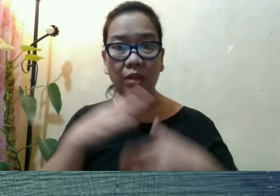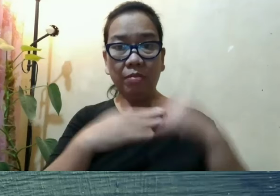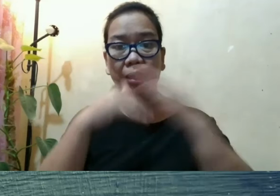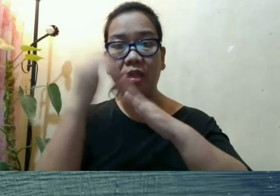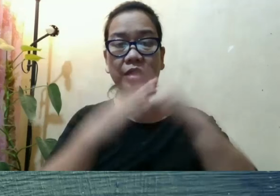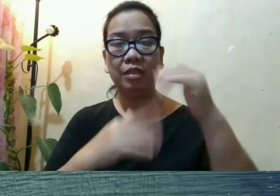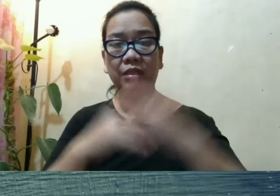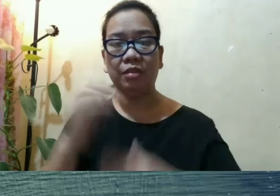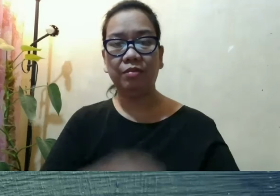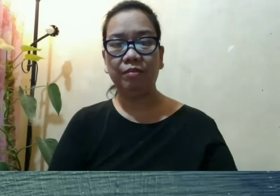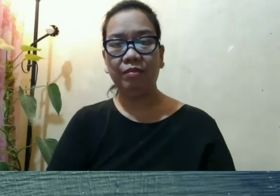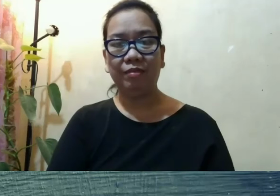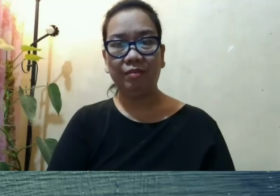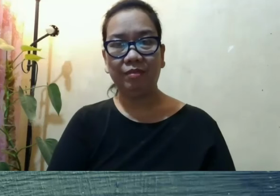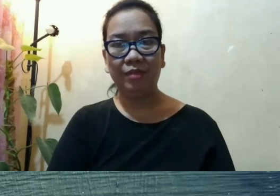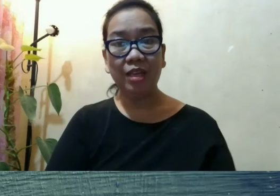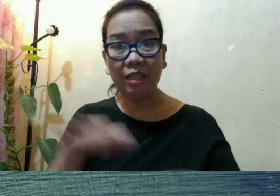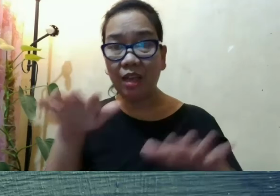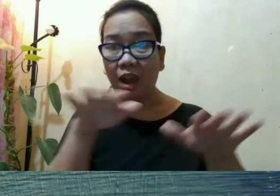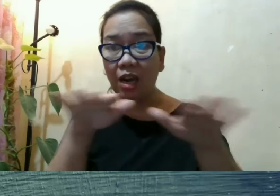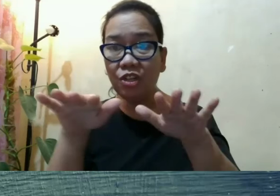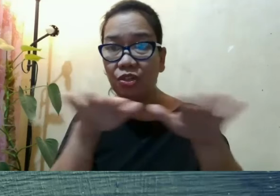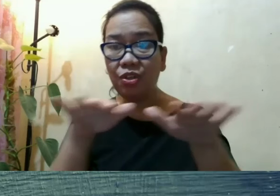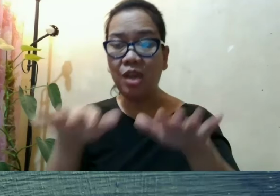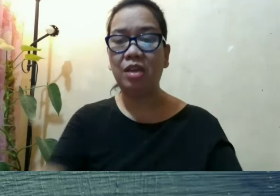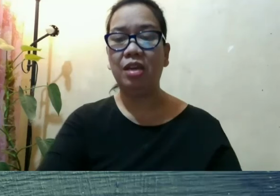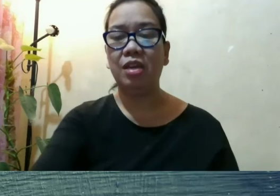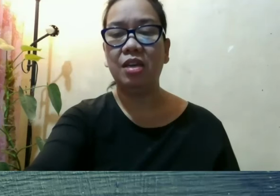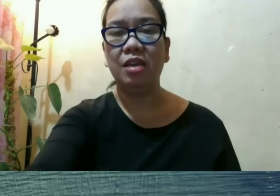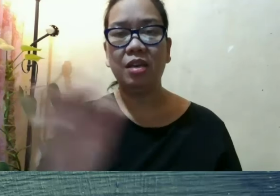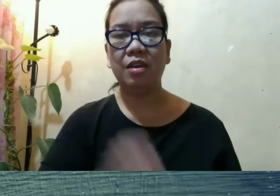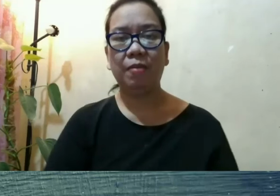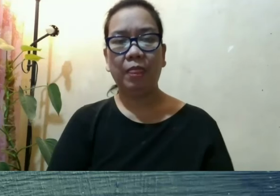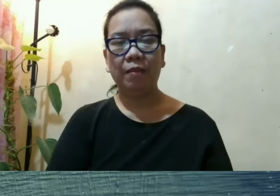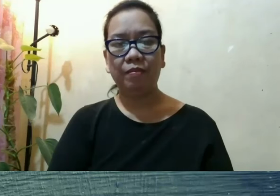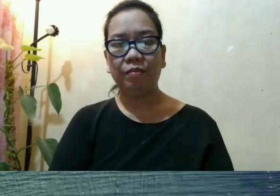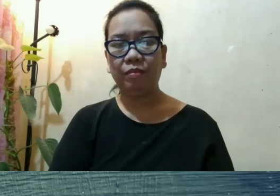You look at the buildings. Yes, they are shaking.